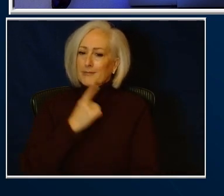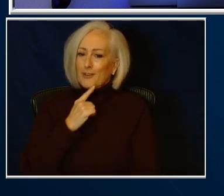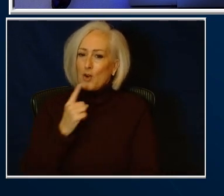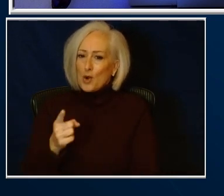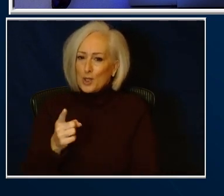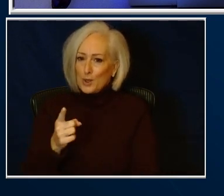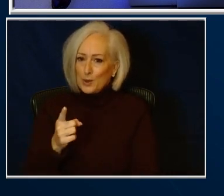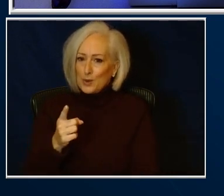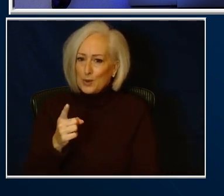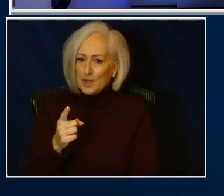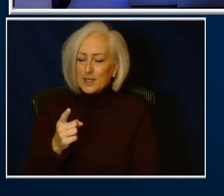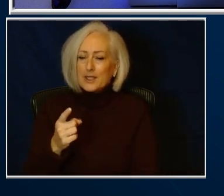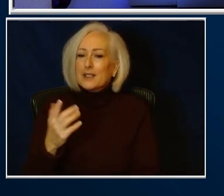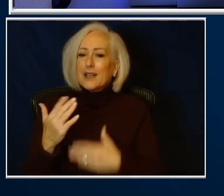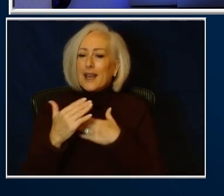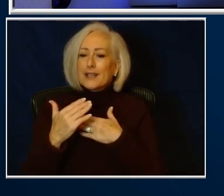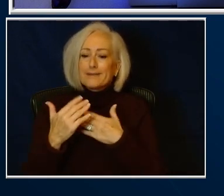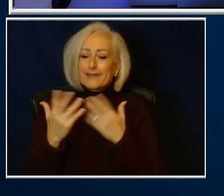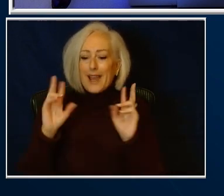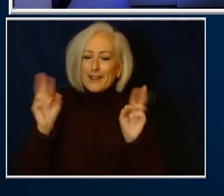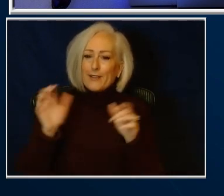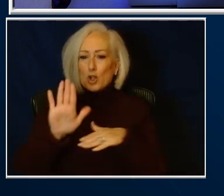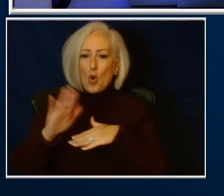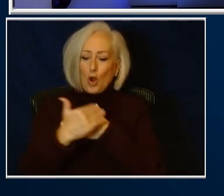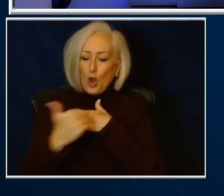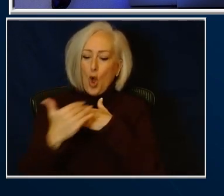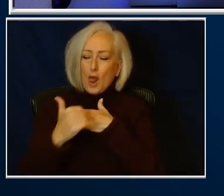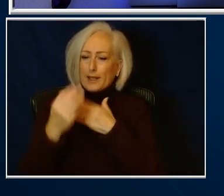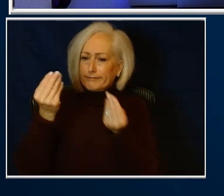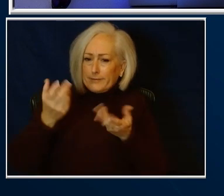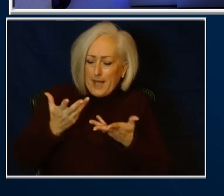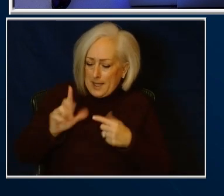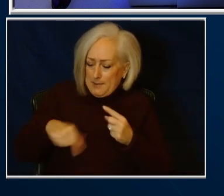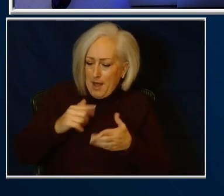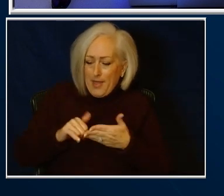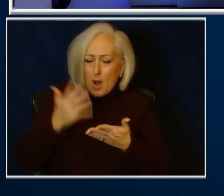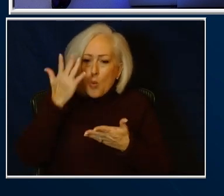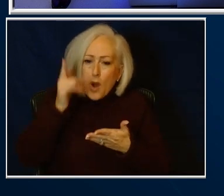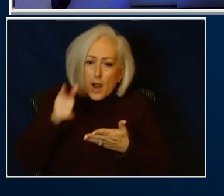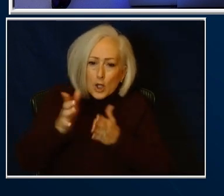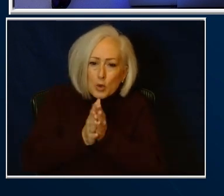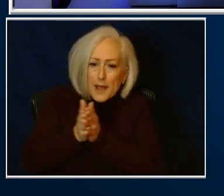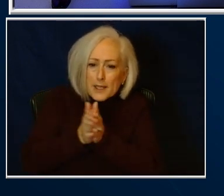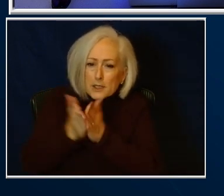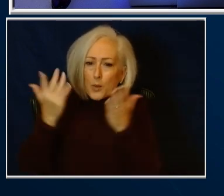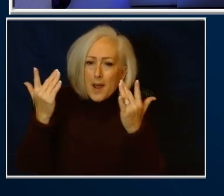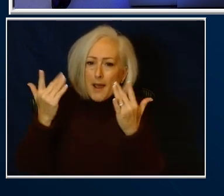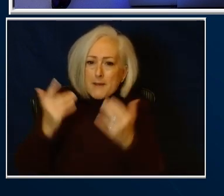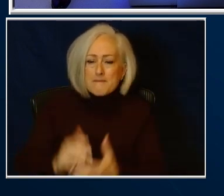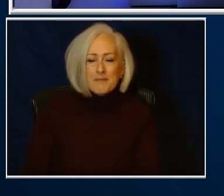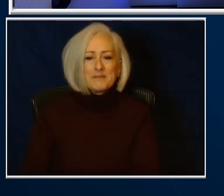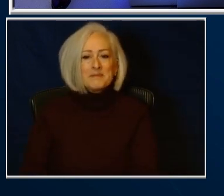a calling. Talk to us a little bit about that, the personal side of this. What makes you so passionate about it?